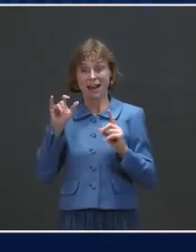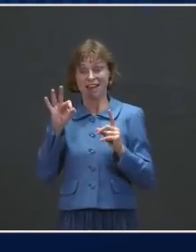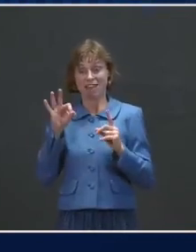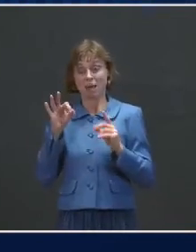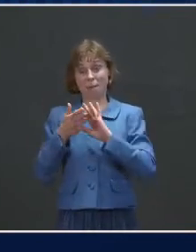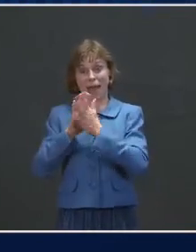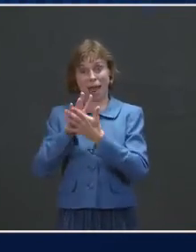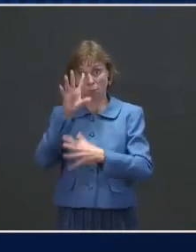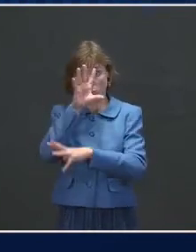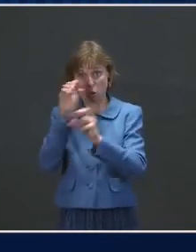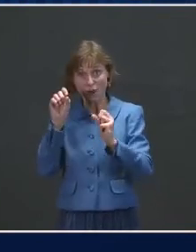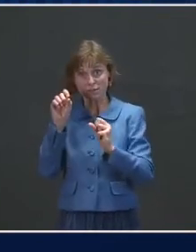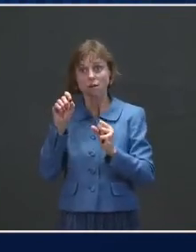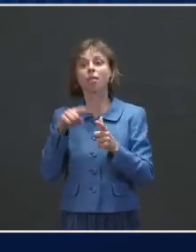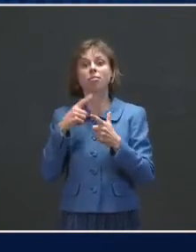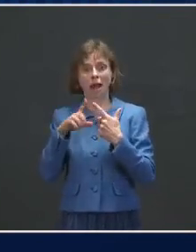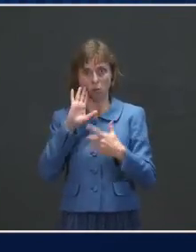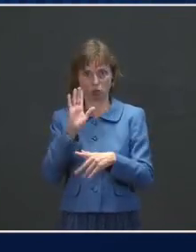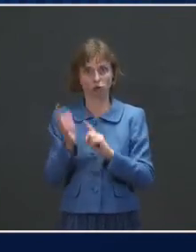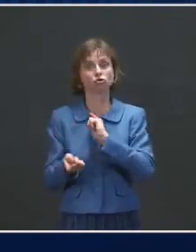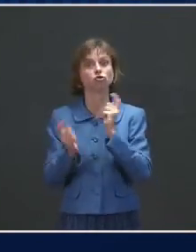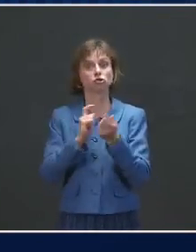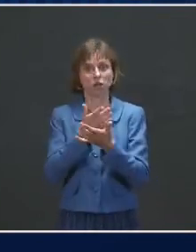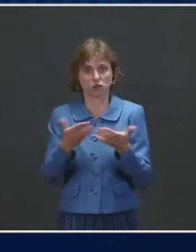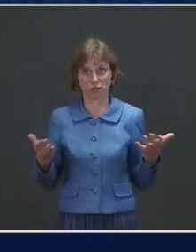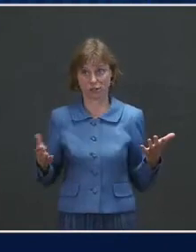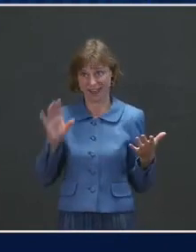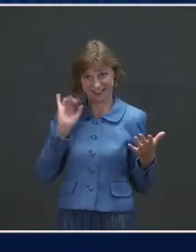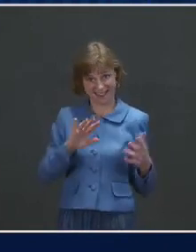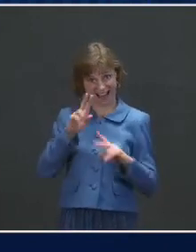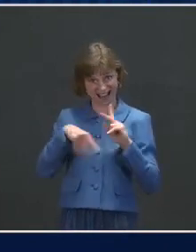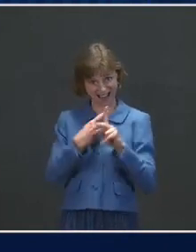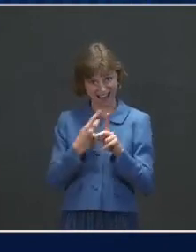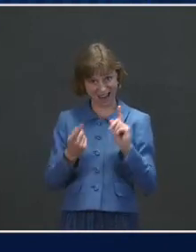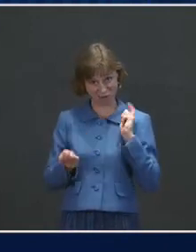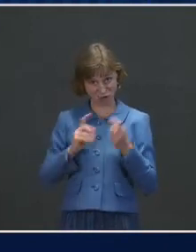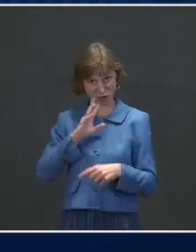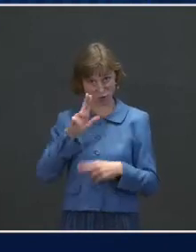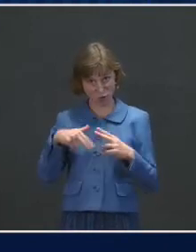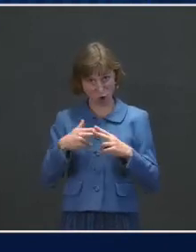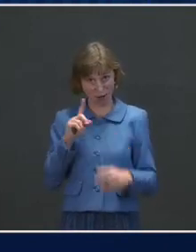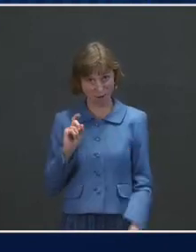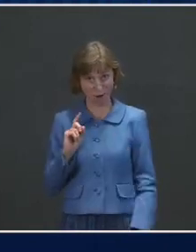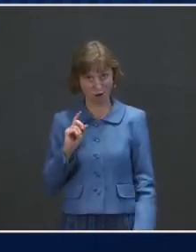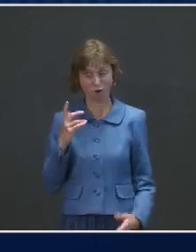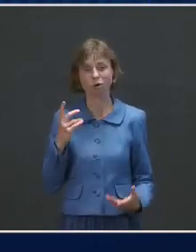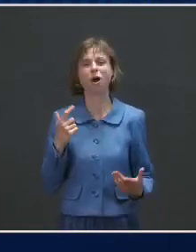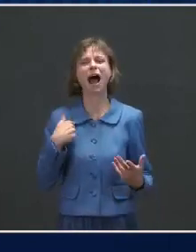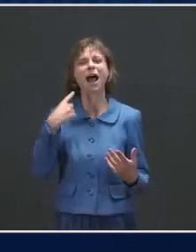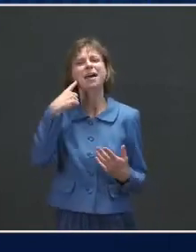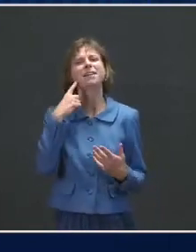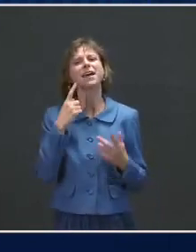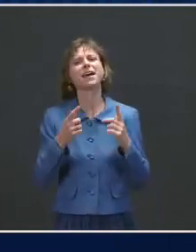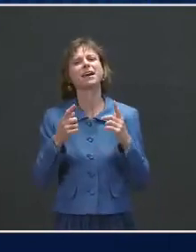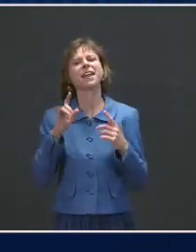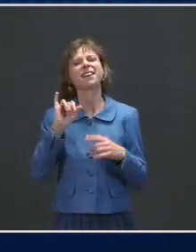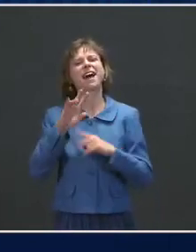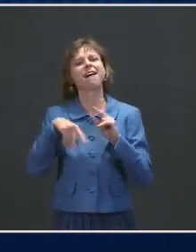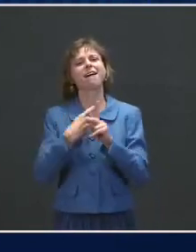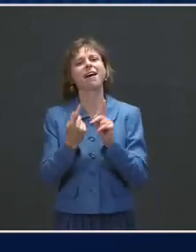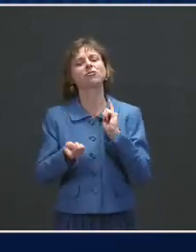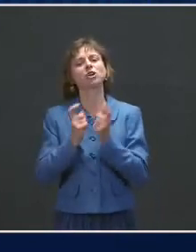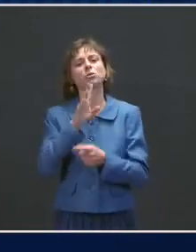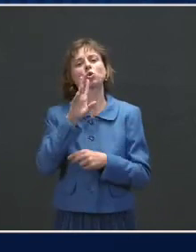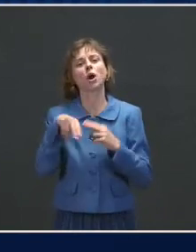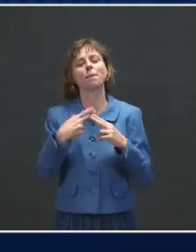this the kind of change that he was talking about? Well, I think the kind of change he was talking about was putting forward an immigration